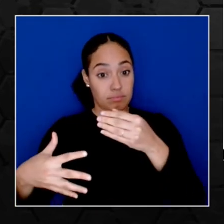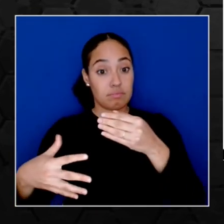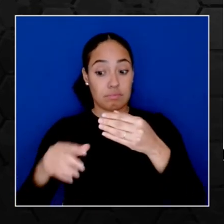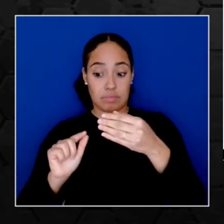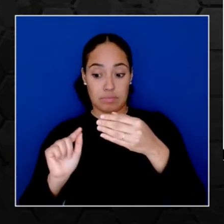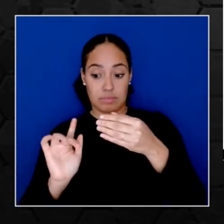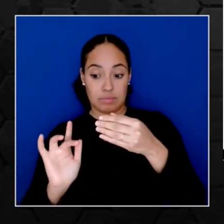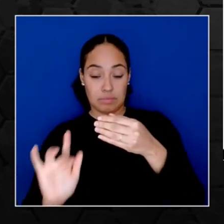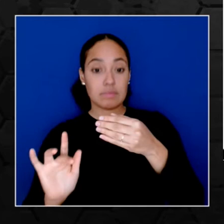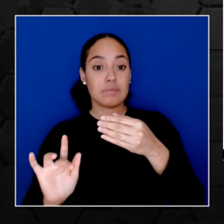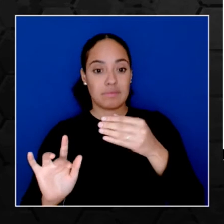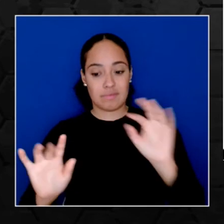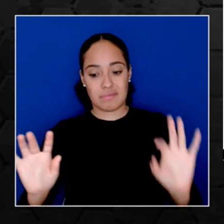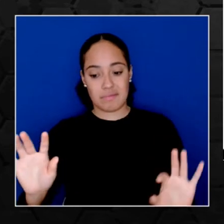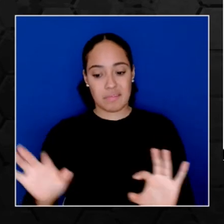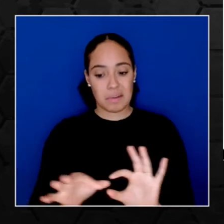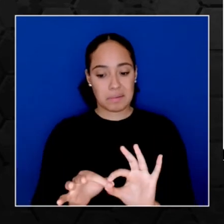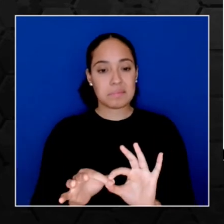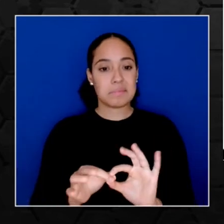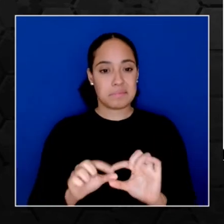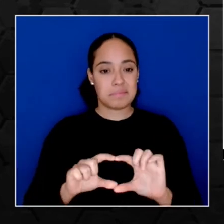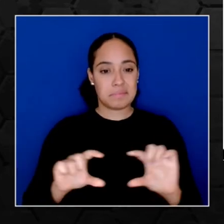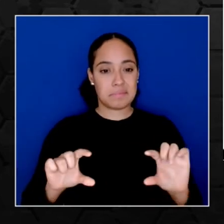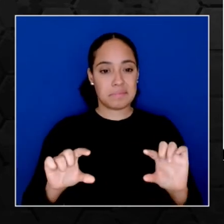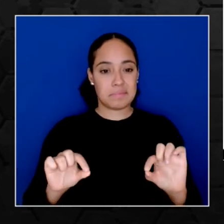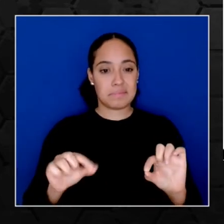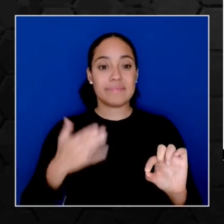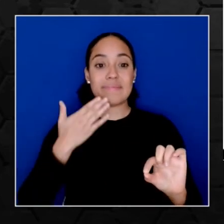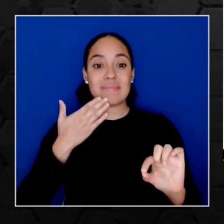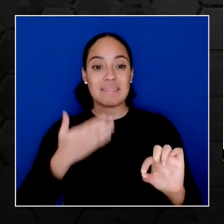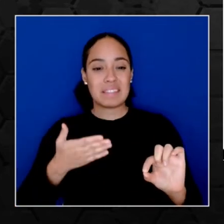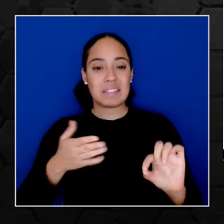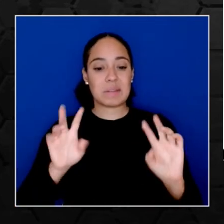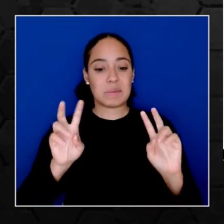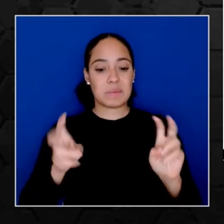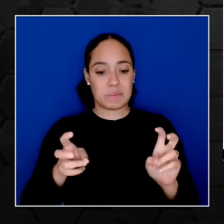you message to finish the interrupting scenario.